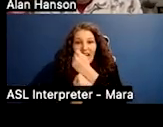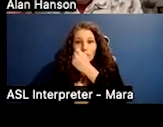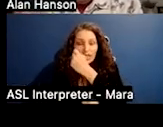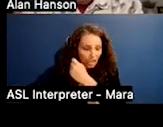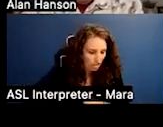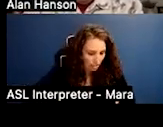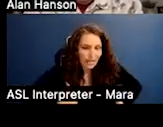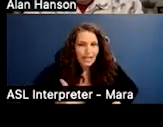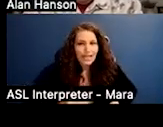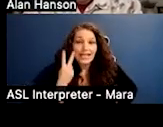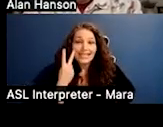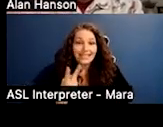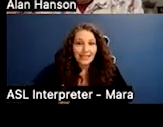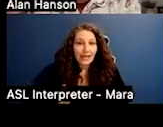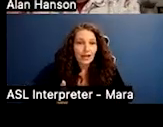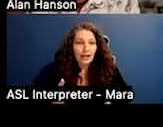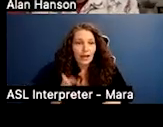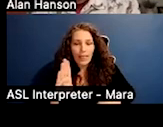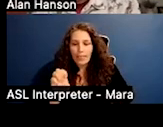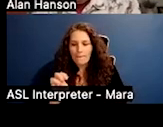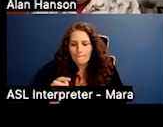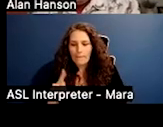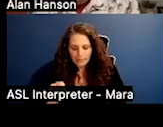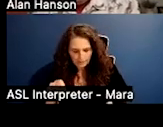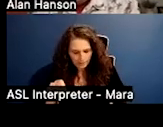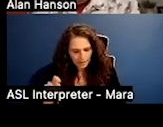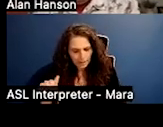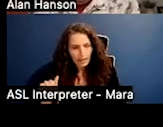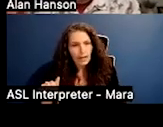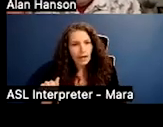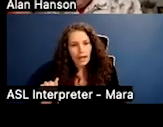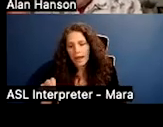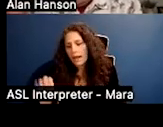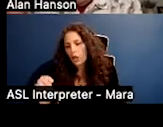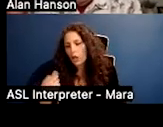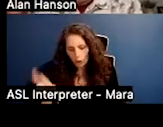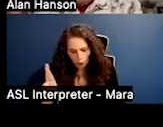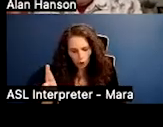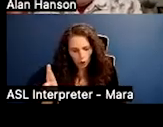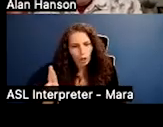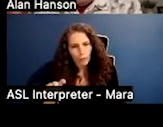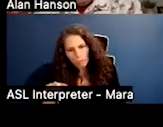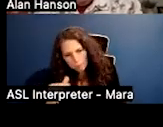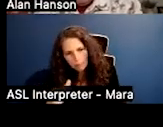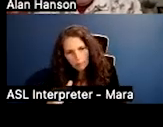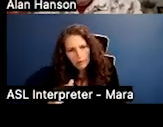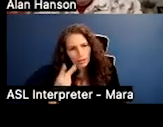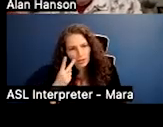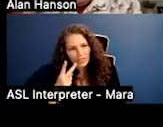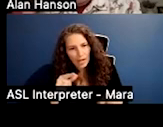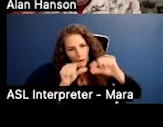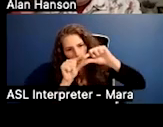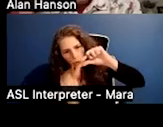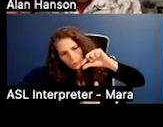bent anchor bolt. So this one is kind of, you can see how far it slid off, but the anchor bolt didn't break